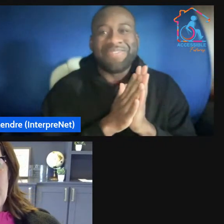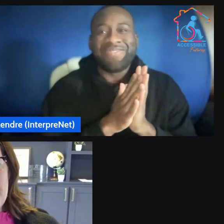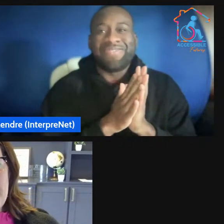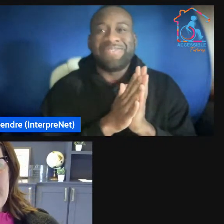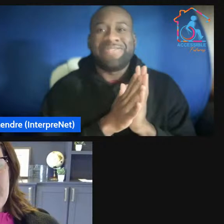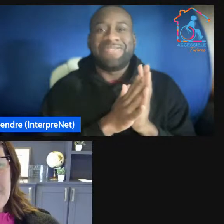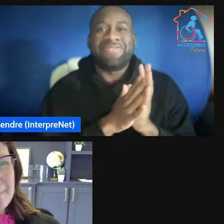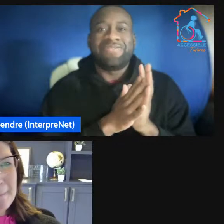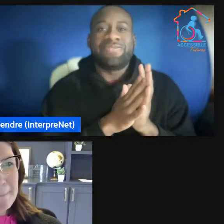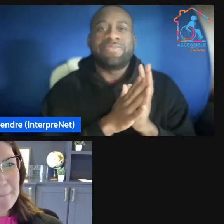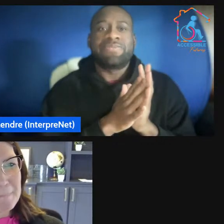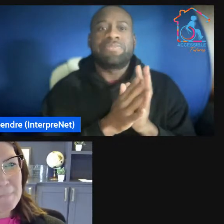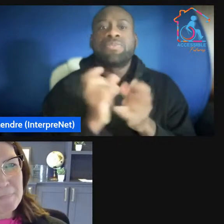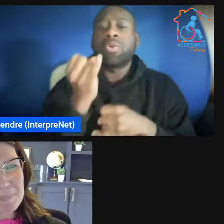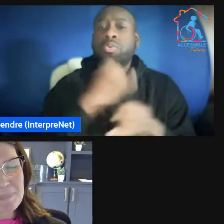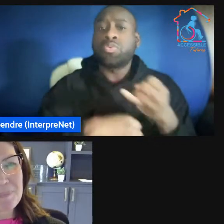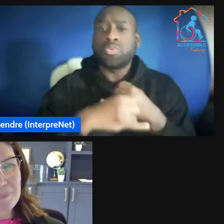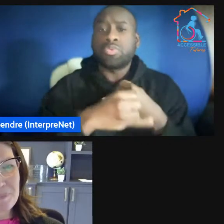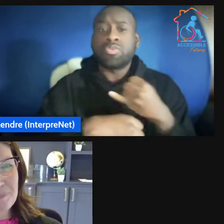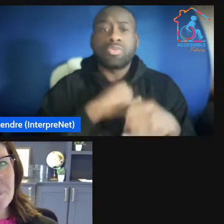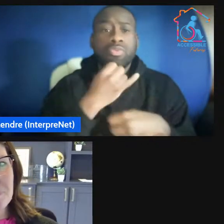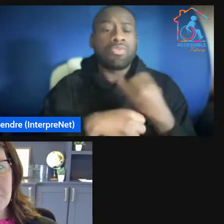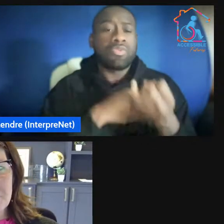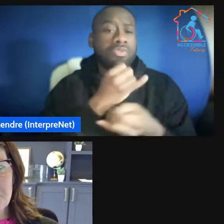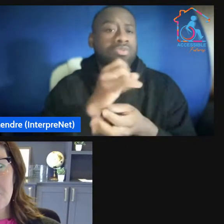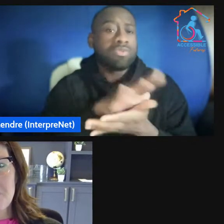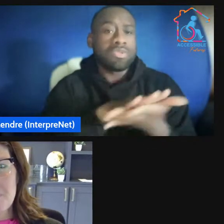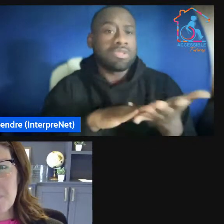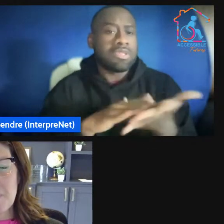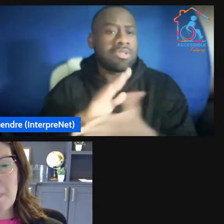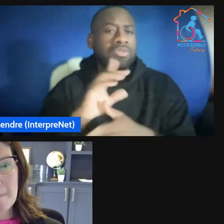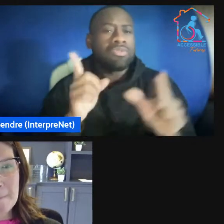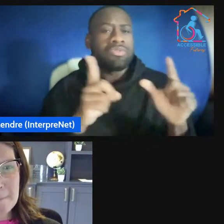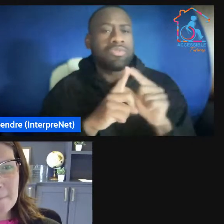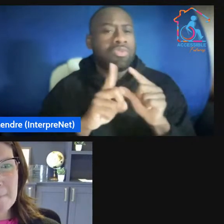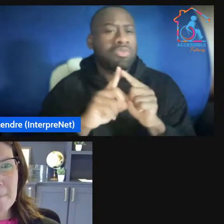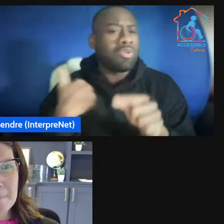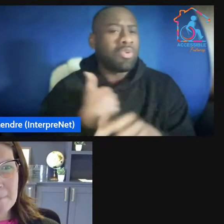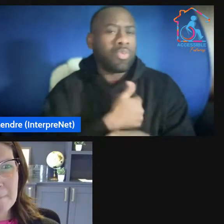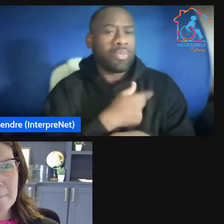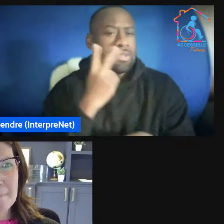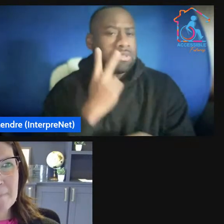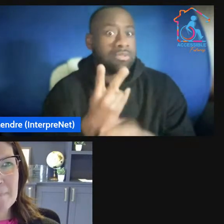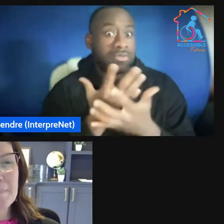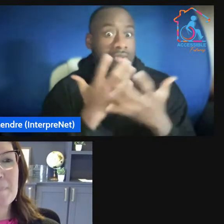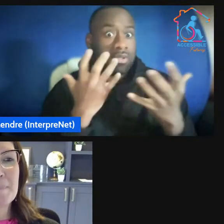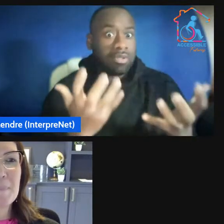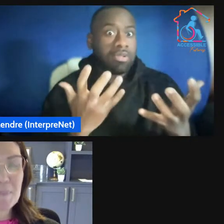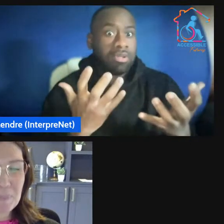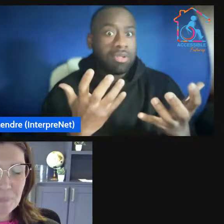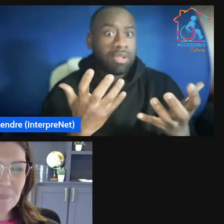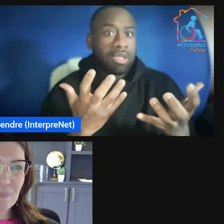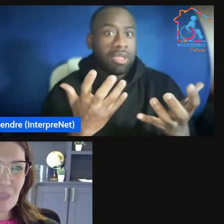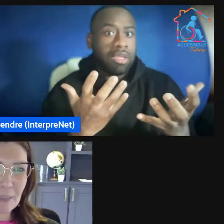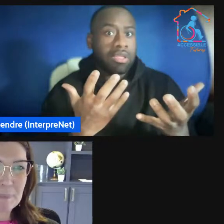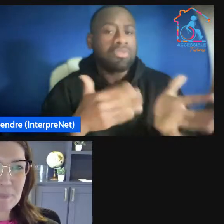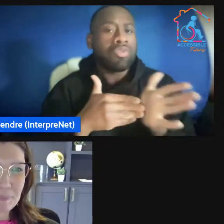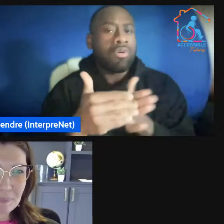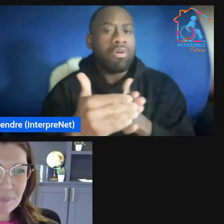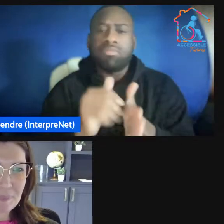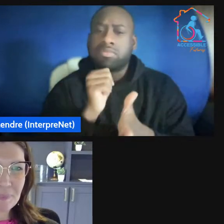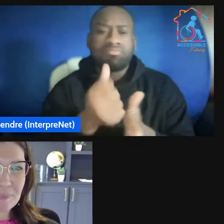So universal design is a term that we hear a lot, and I think it's often misunderstood.